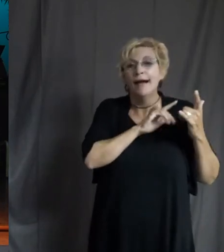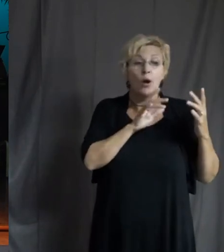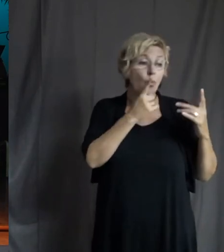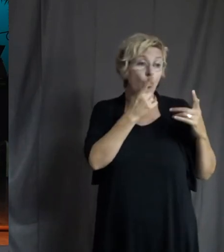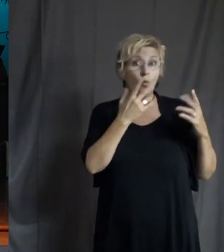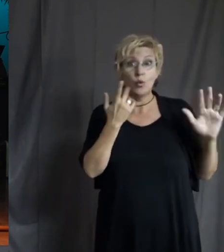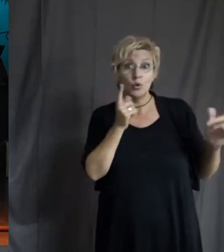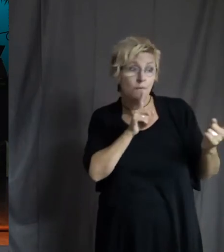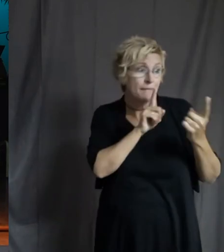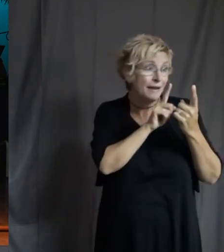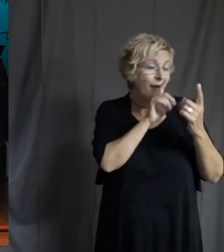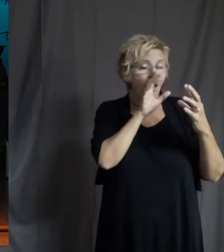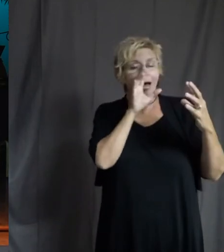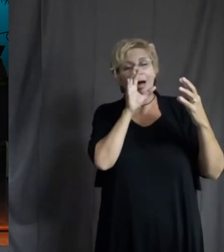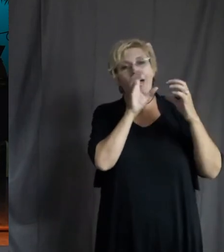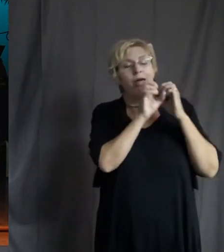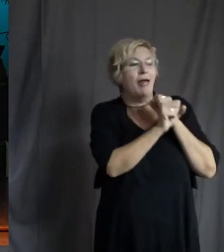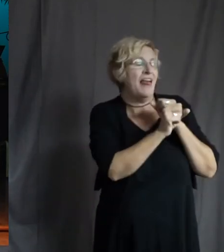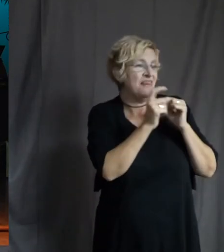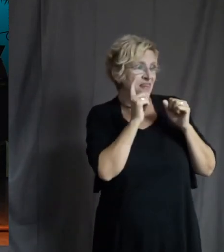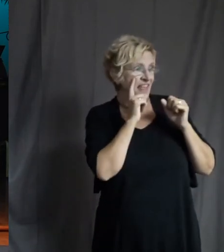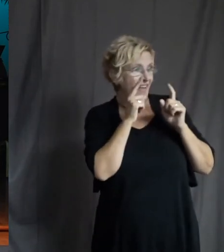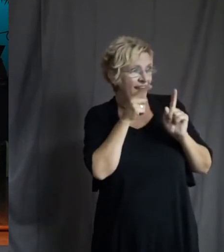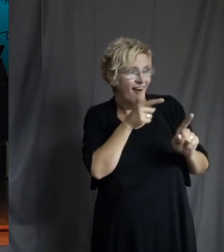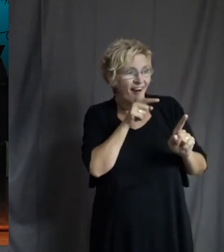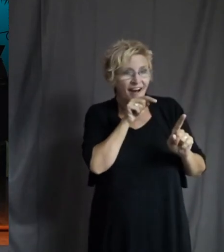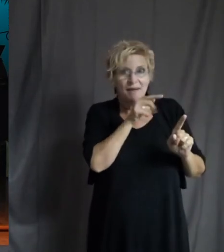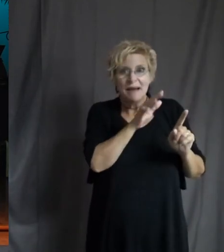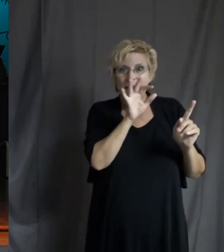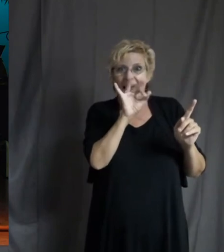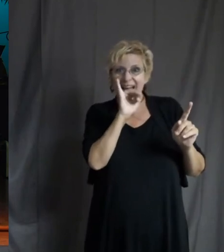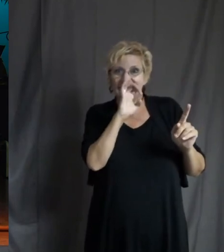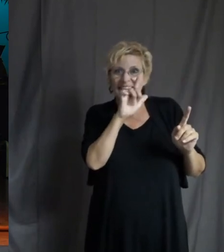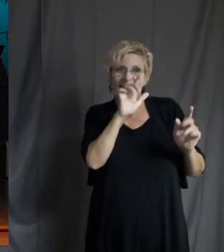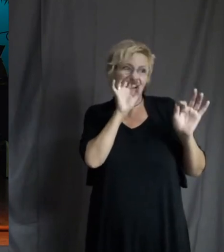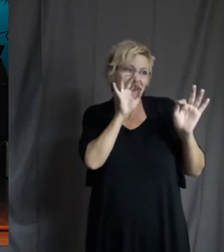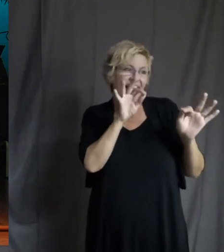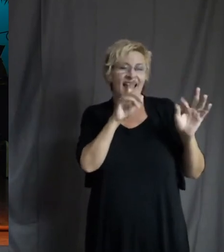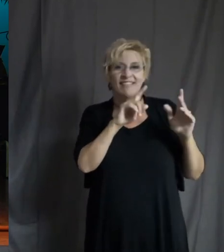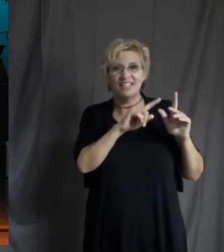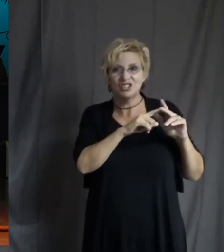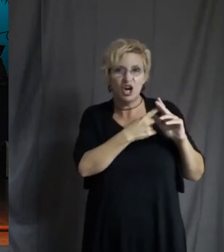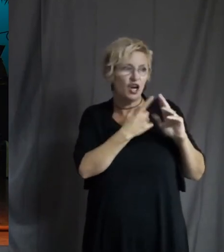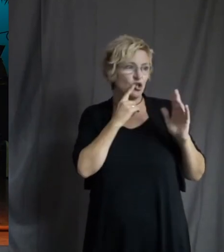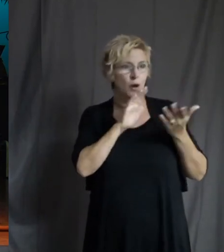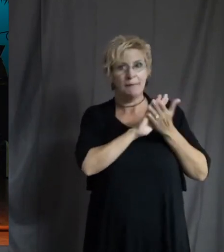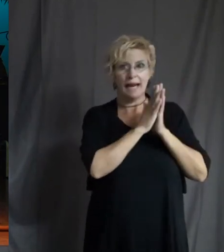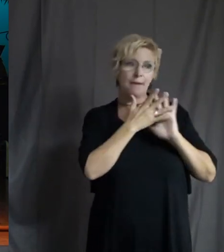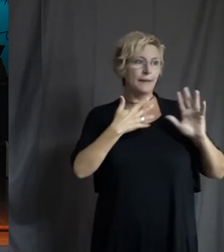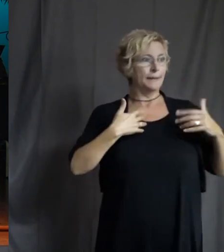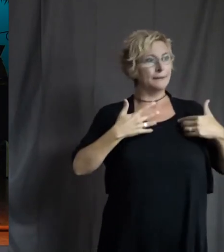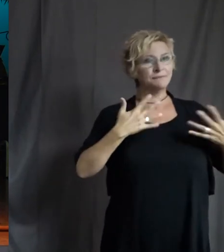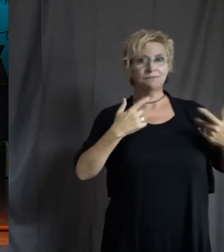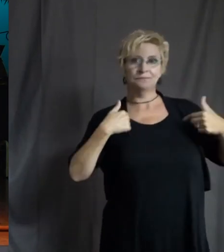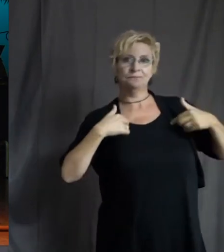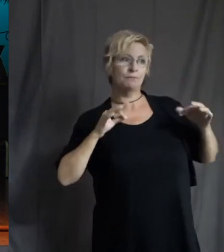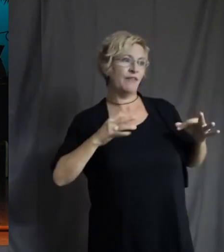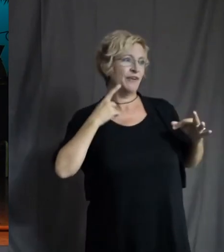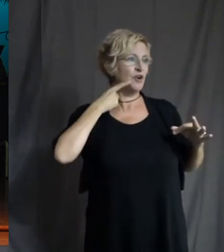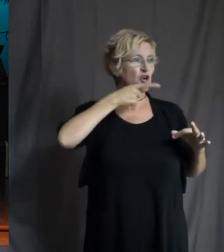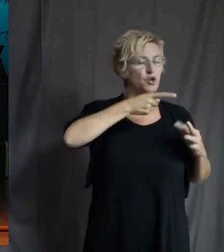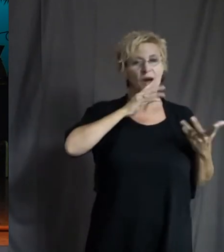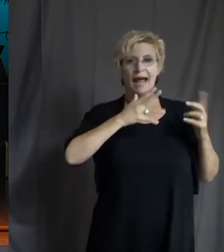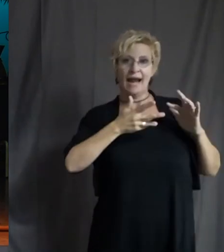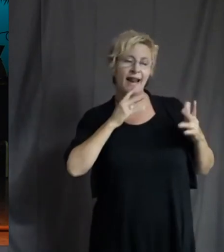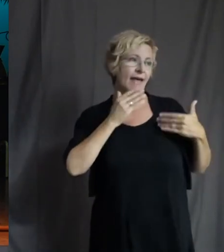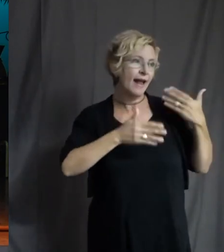love, ideal love. And that's when one person meets another person, they immediately think that they might be their ideal, and they start